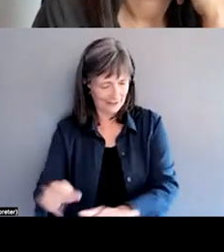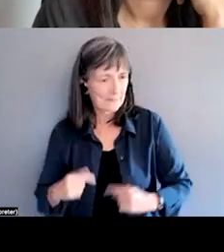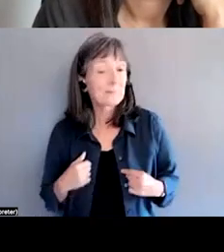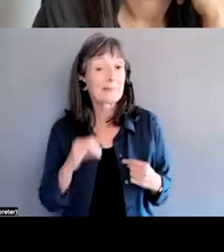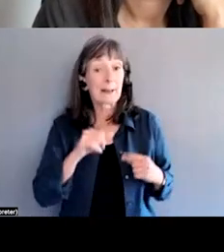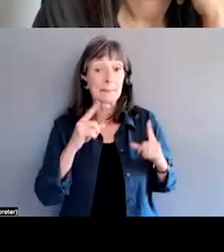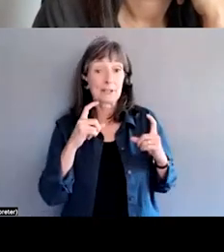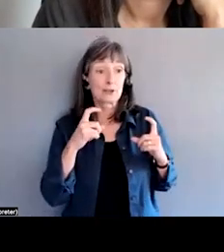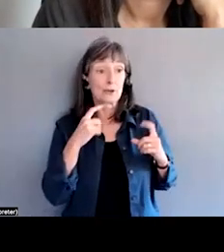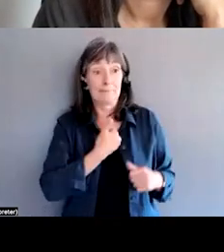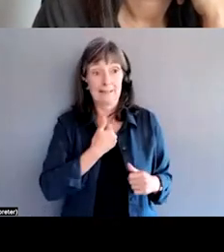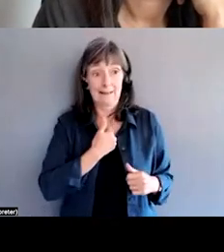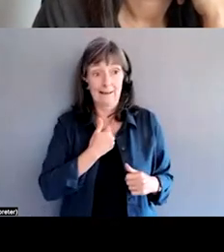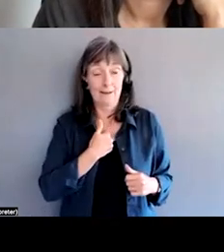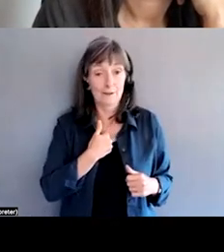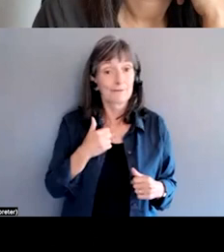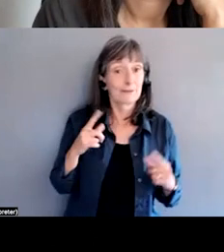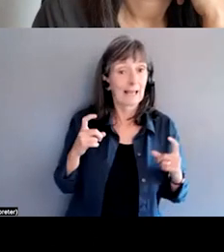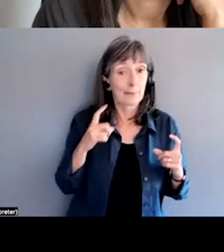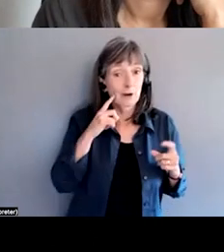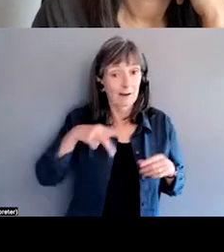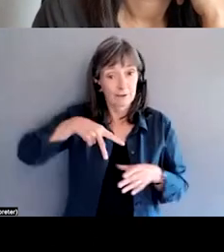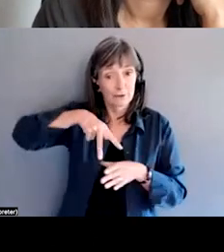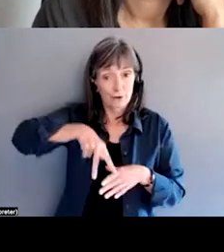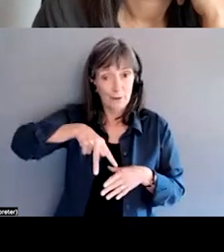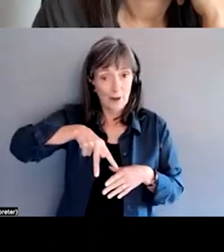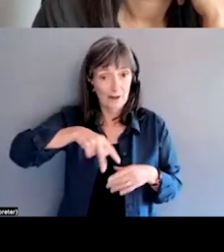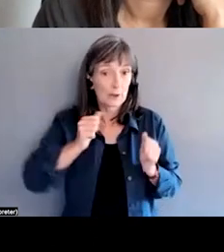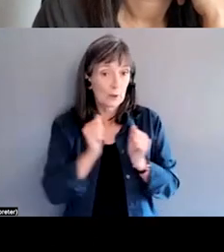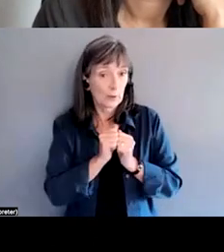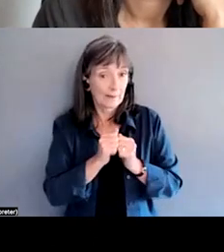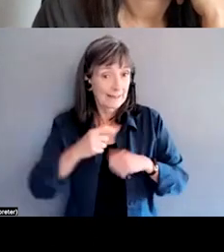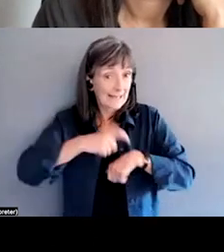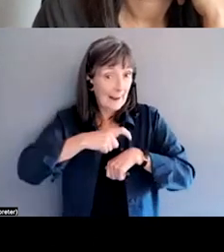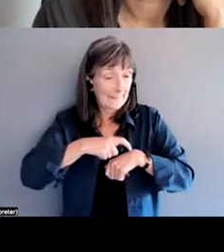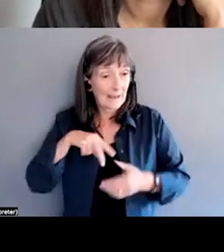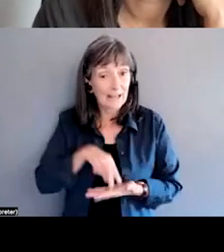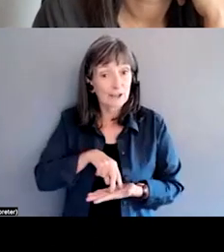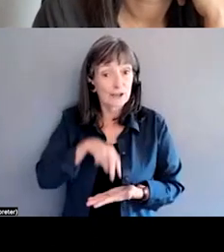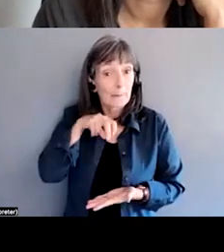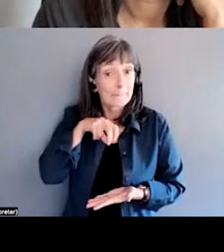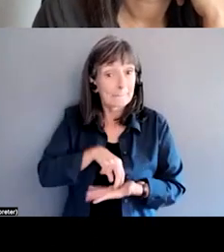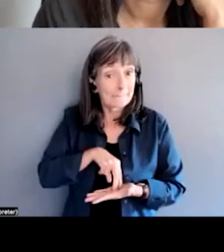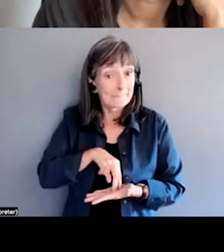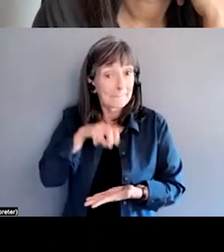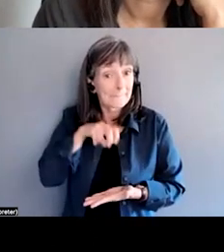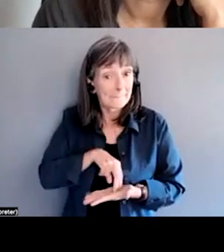of myself. I set up a camera on a tripod with a timer and then would jump up in the air to try and get myself